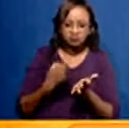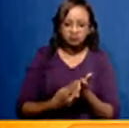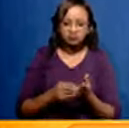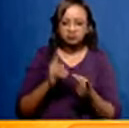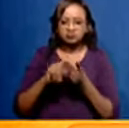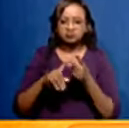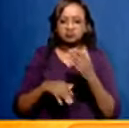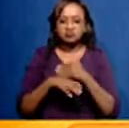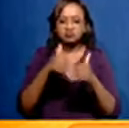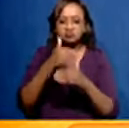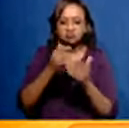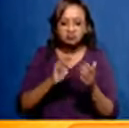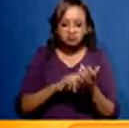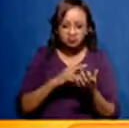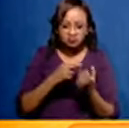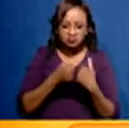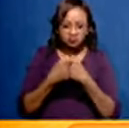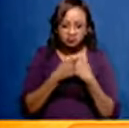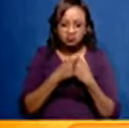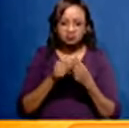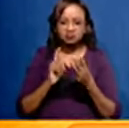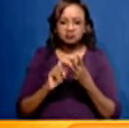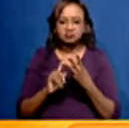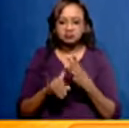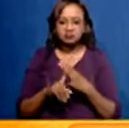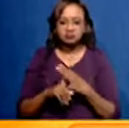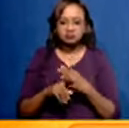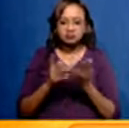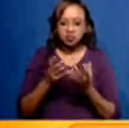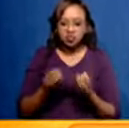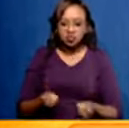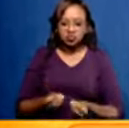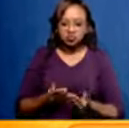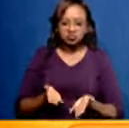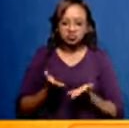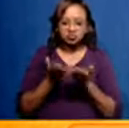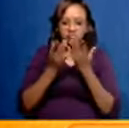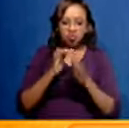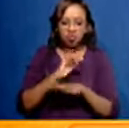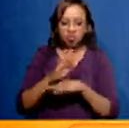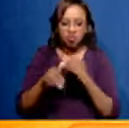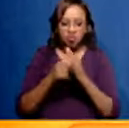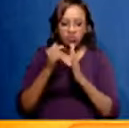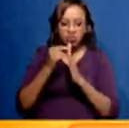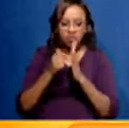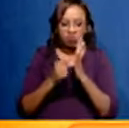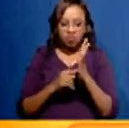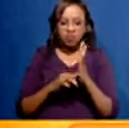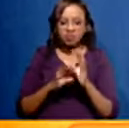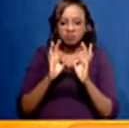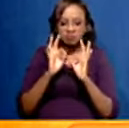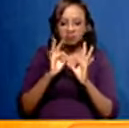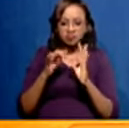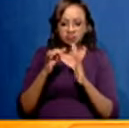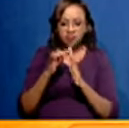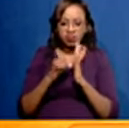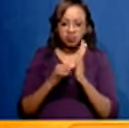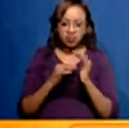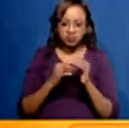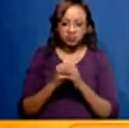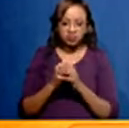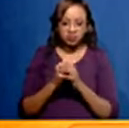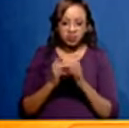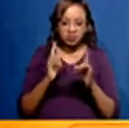infrastructure constraints, curriculum which needs to be updated. Yeah. And these are all fair points. But what I have learned